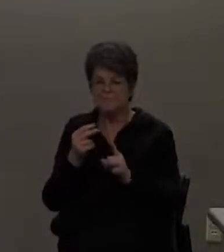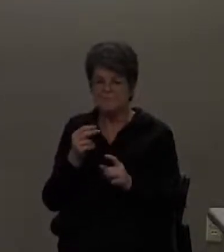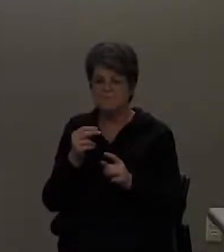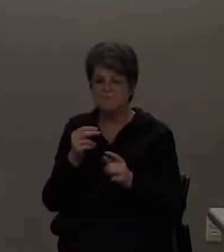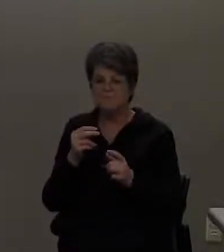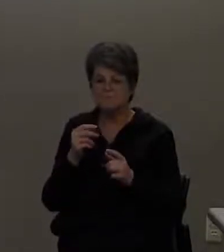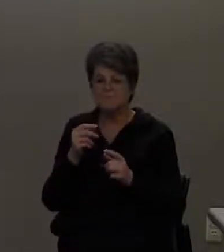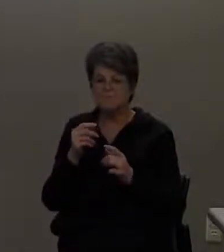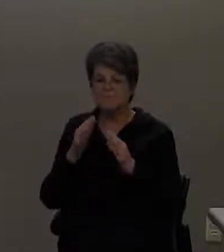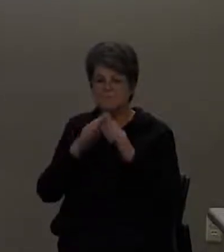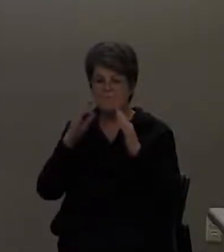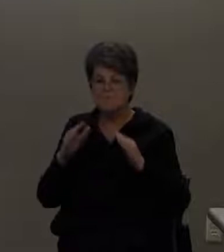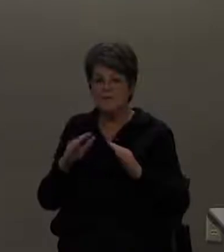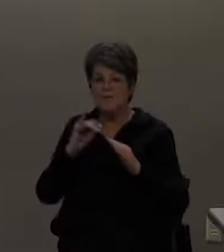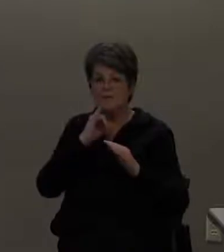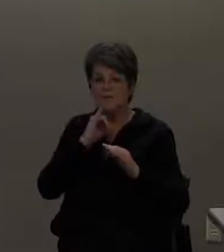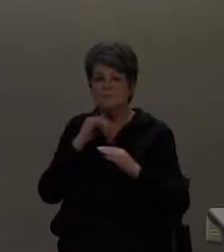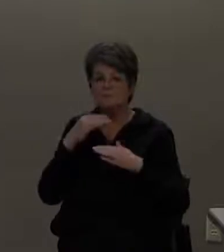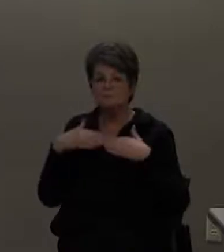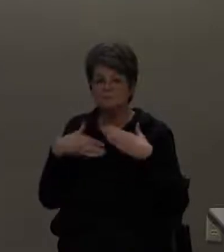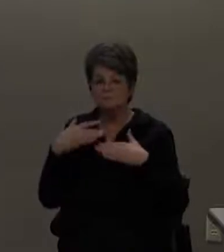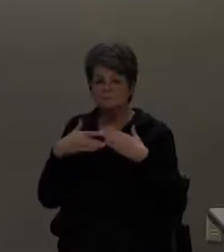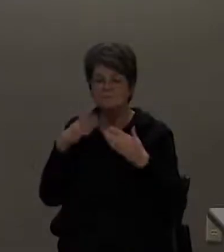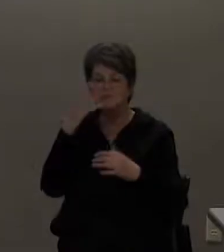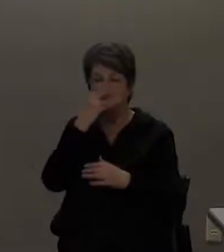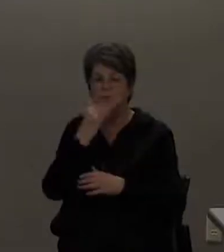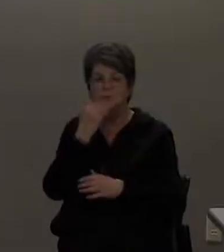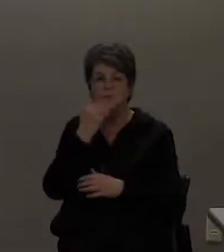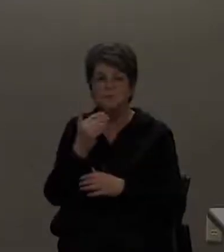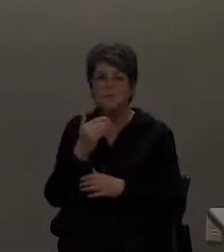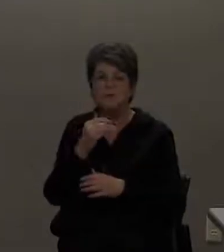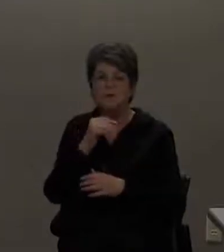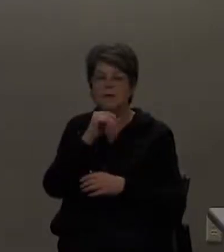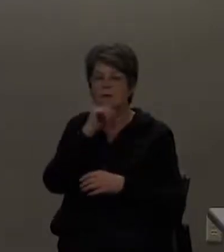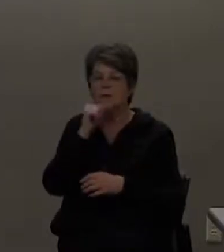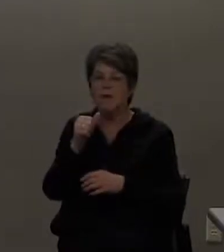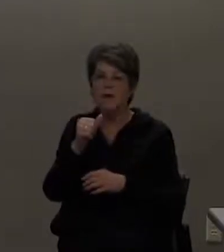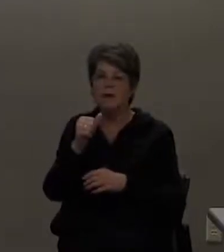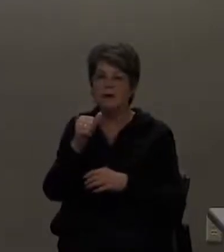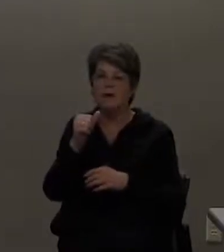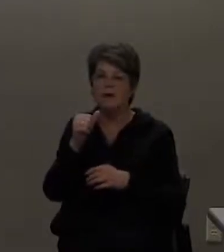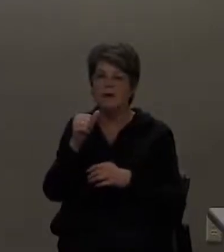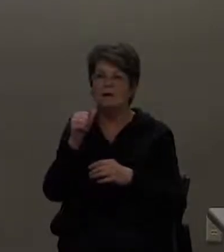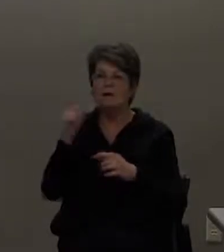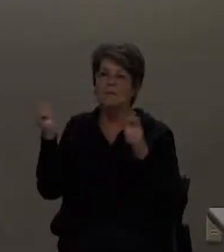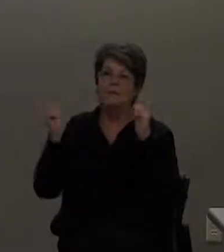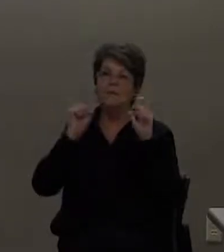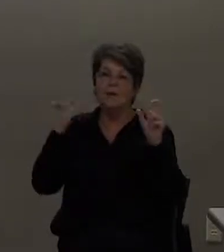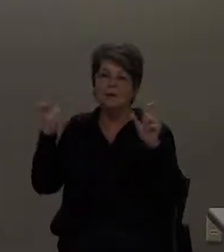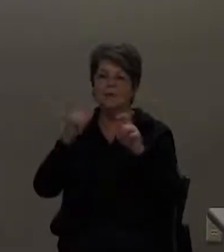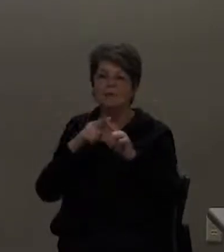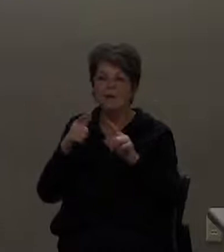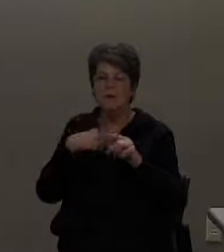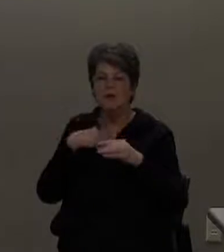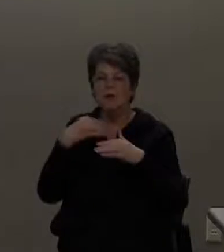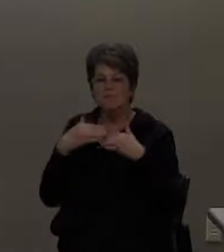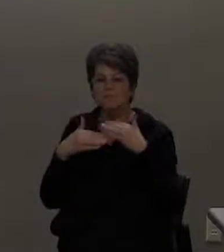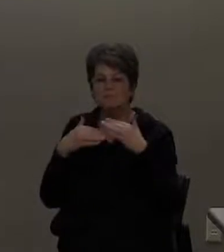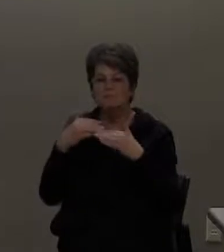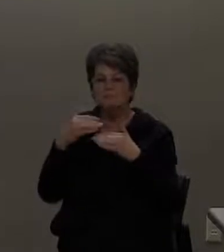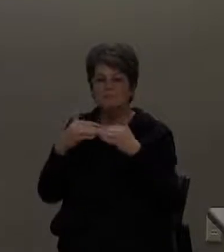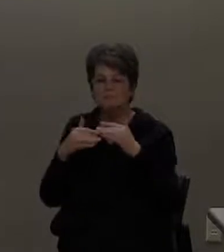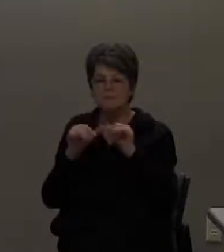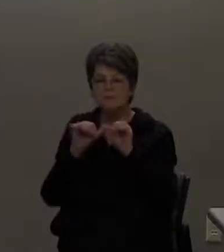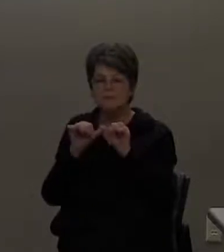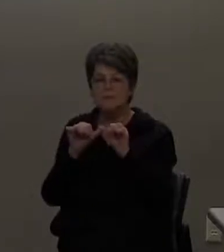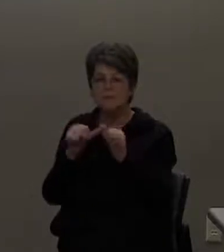is that housing is moving fairly well. It's not setting the world on fire, but we are moving units in about 150 days, which is